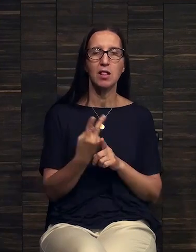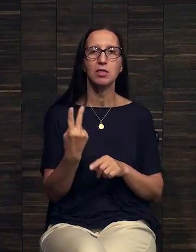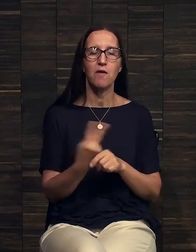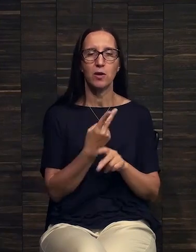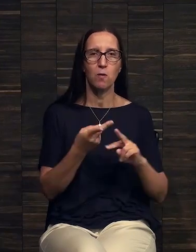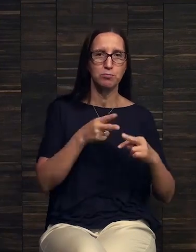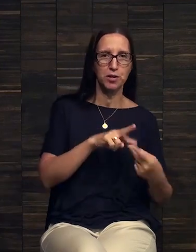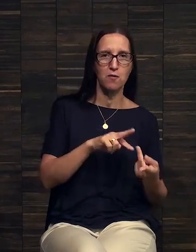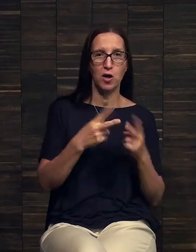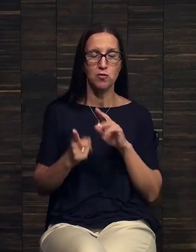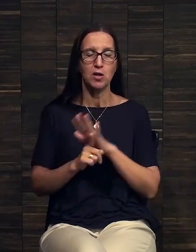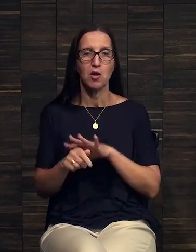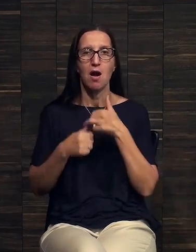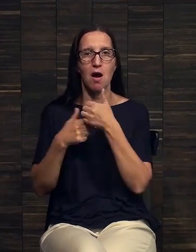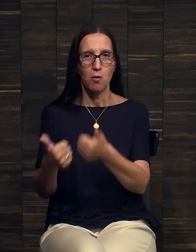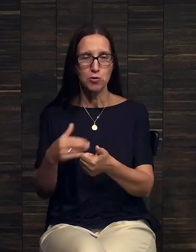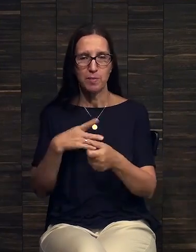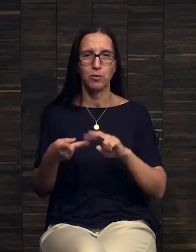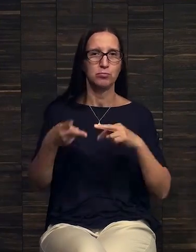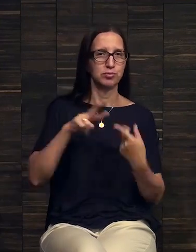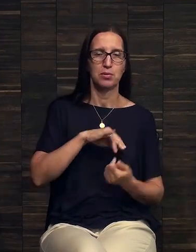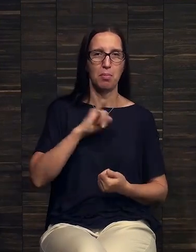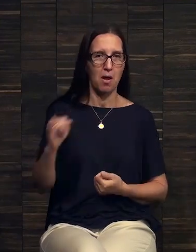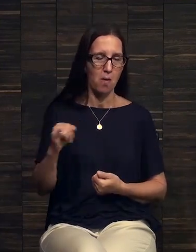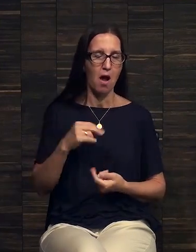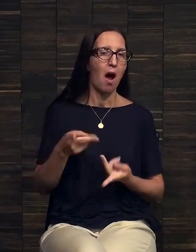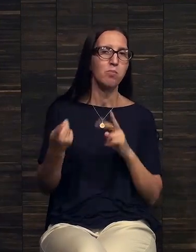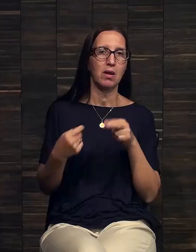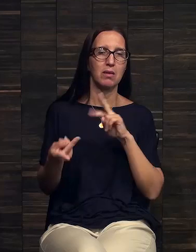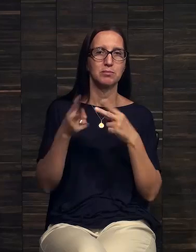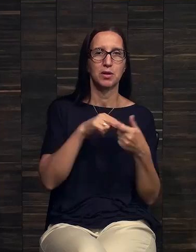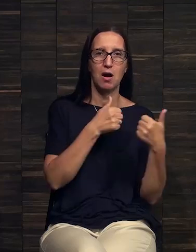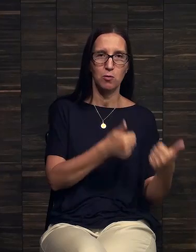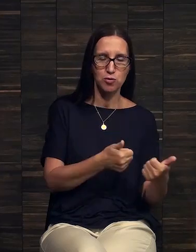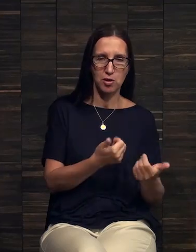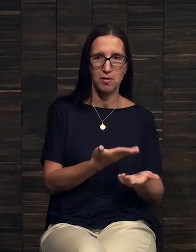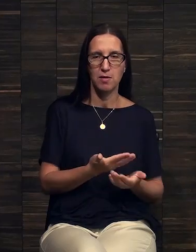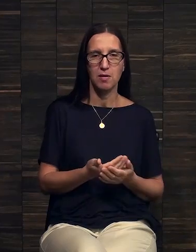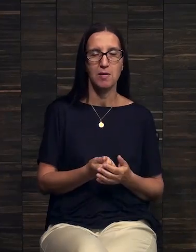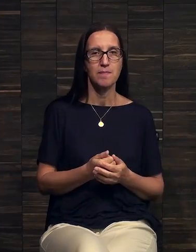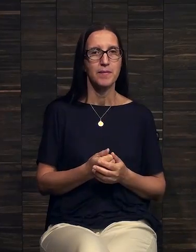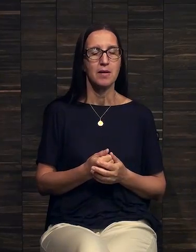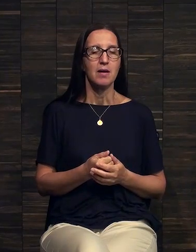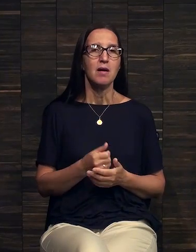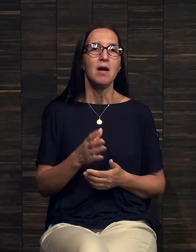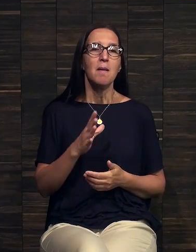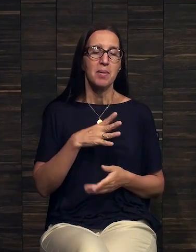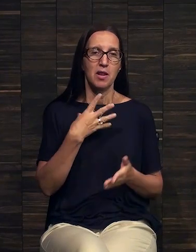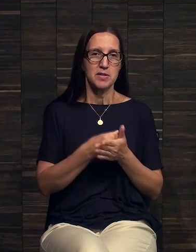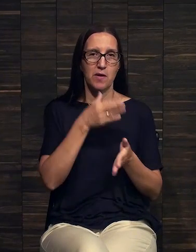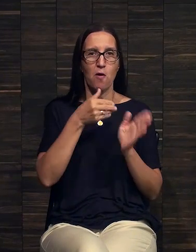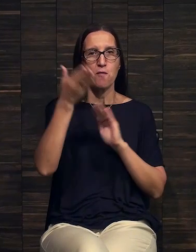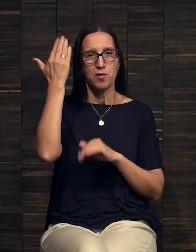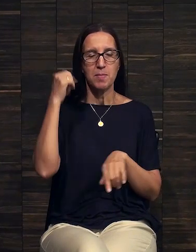So this is a double conversion. In the beginning he is good, then bad, then good again. You